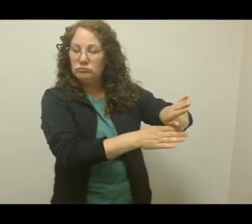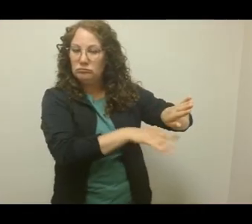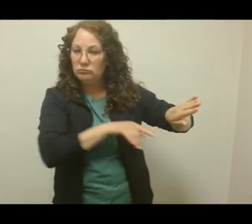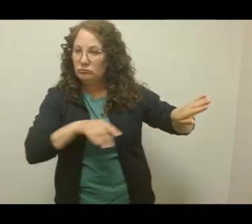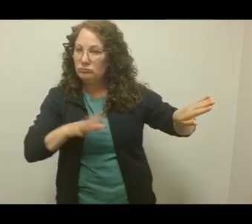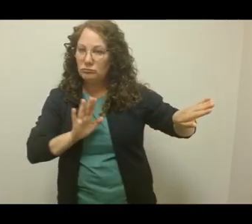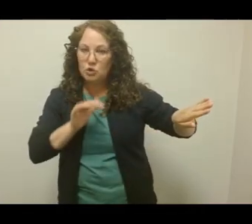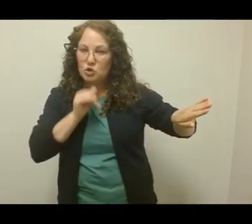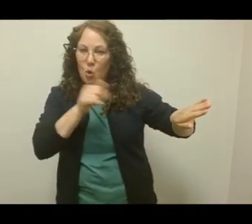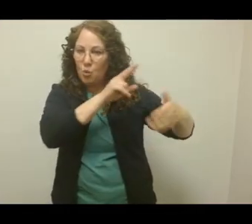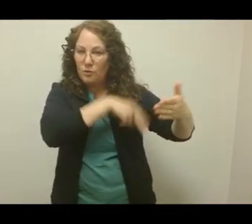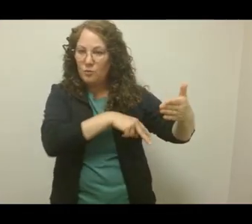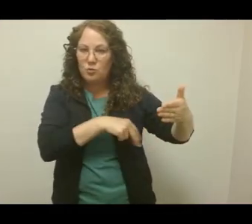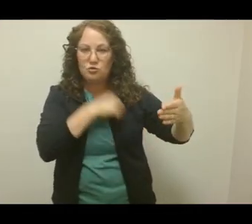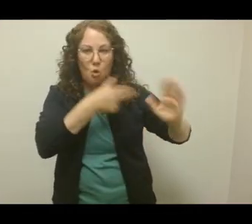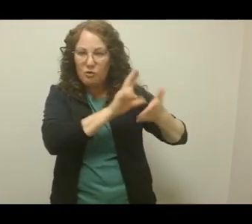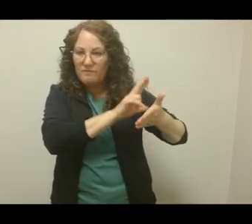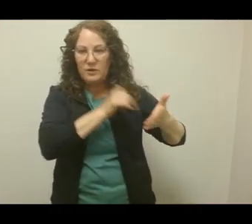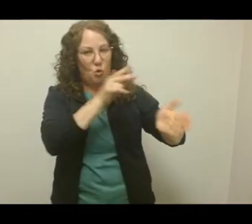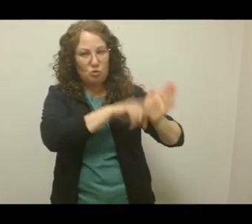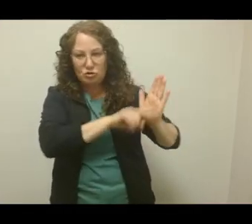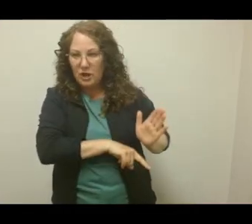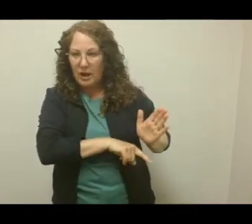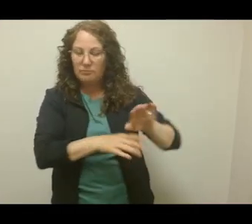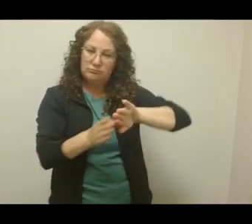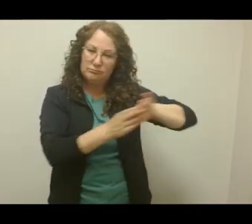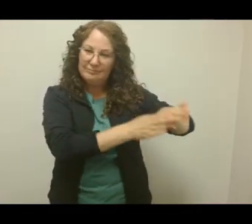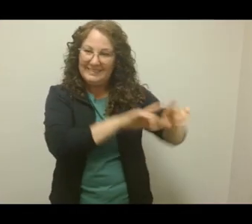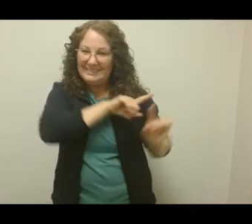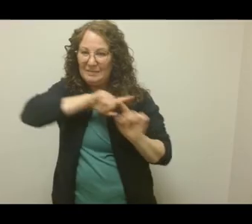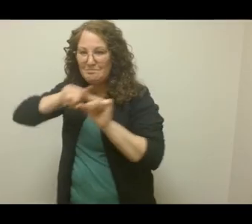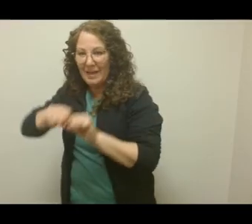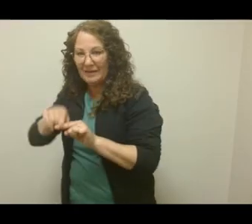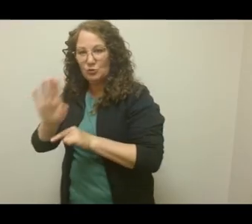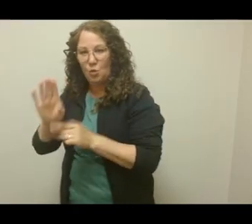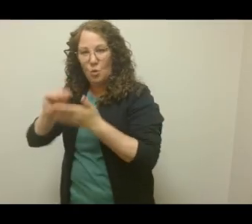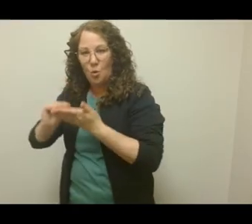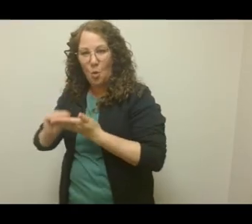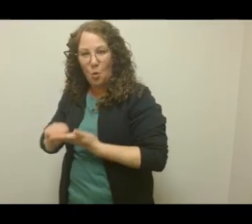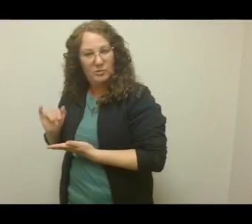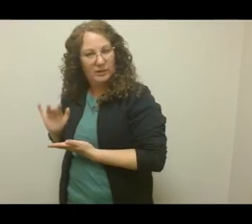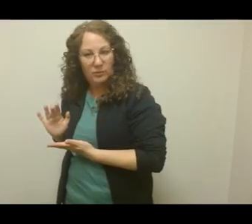Don't review it. Don't check it. Rely only on your notes.